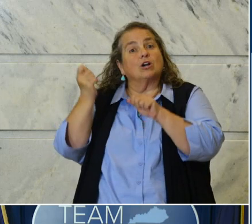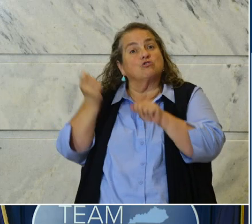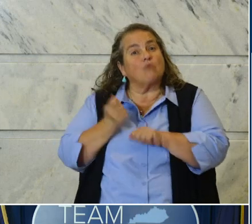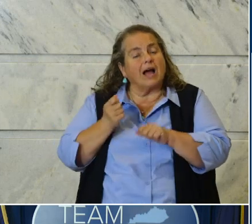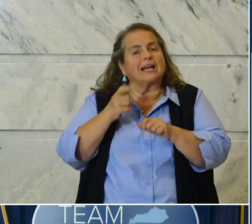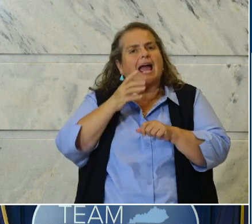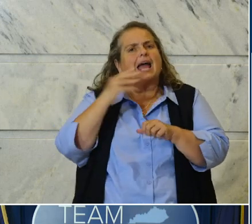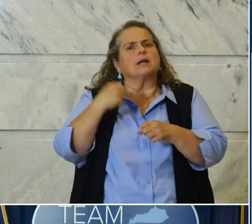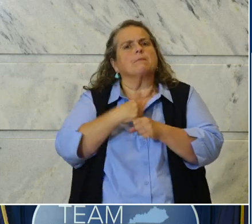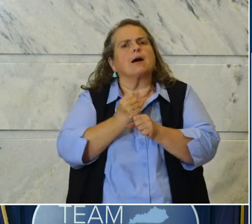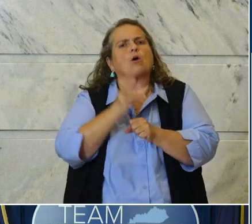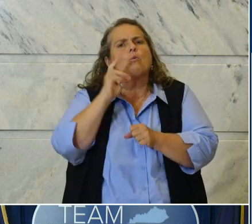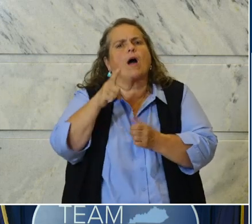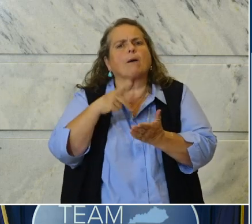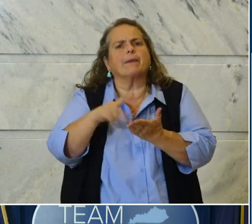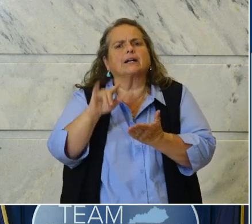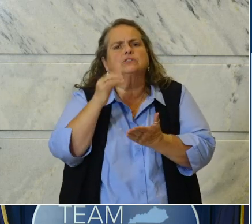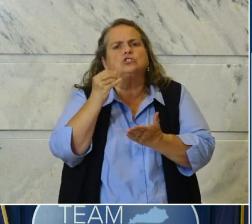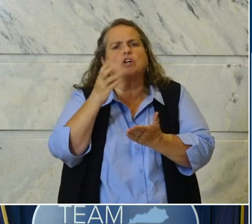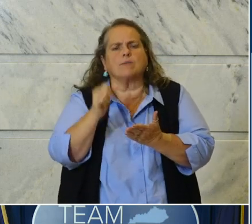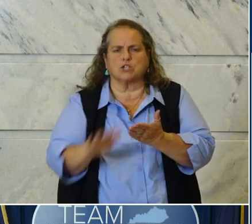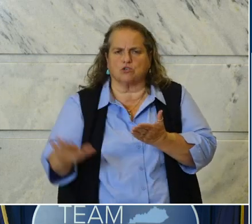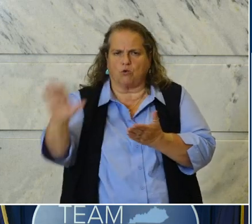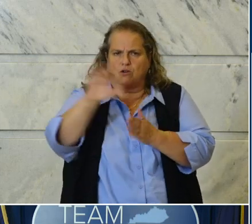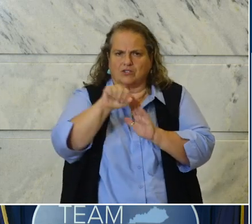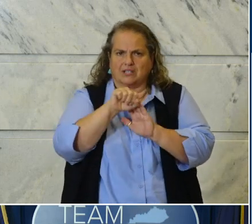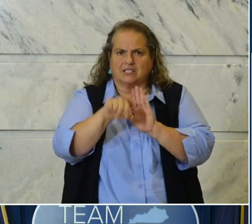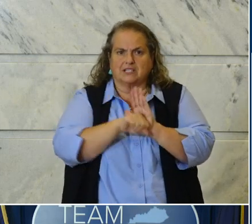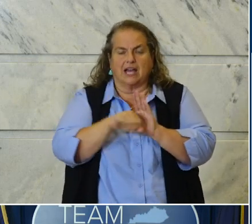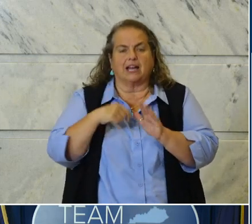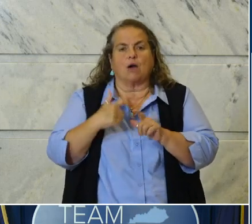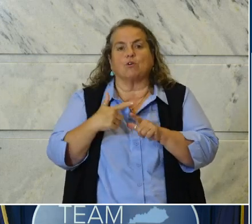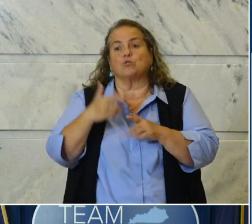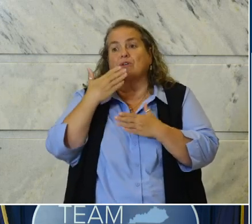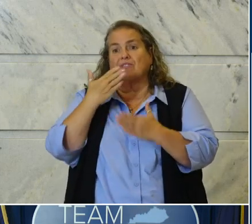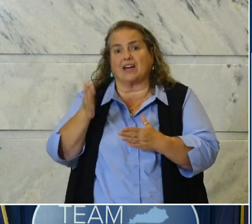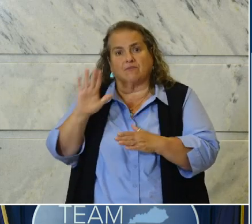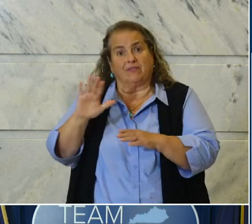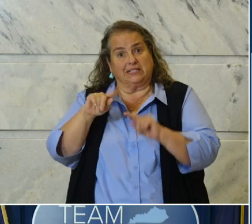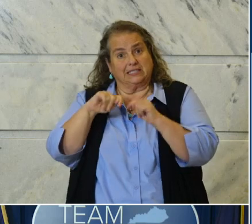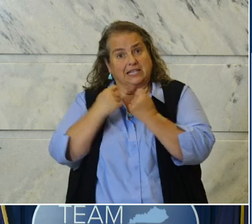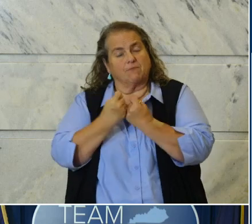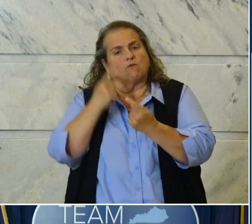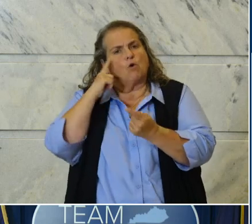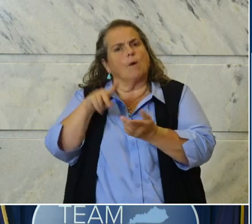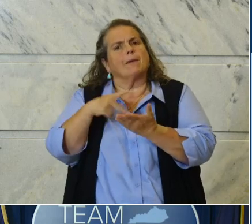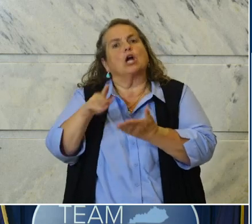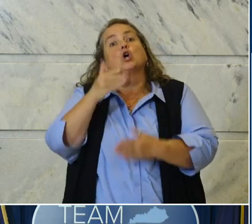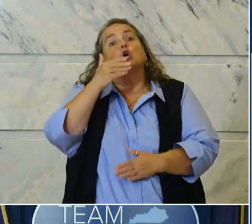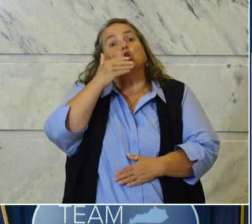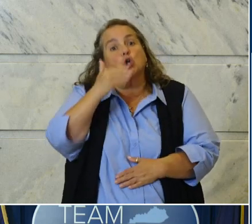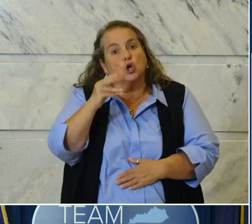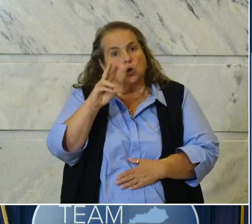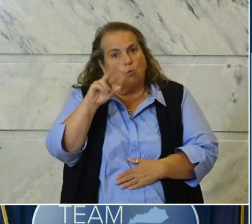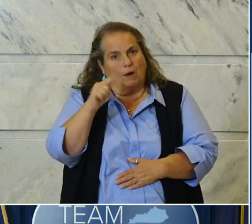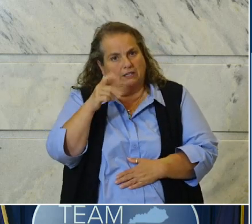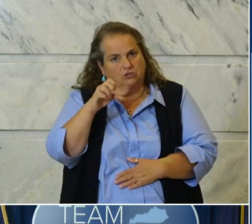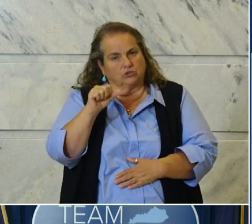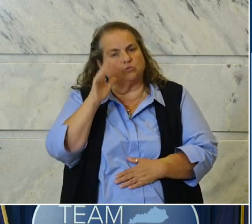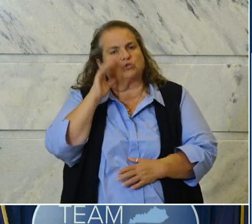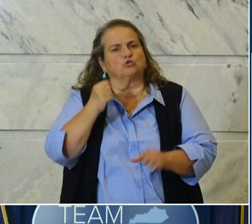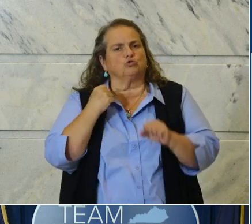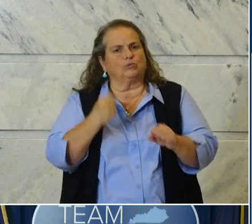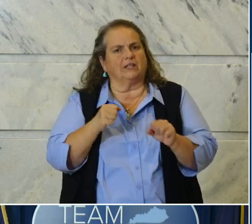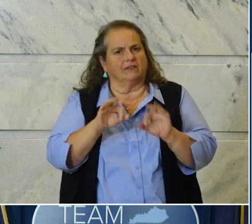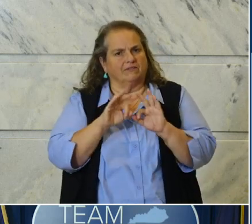across the state. I want to thank Lee and his team for recognizing that paying good wages strengthens families and communities, and